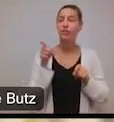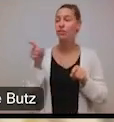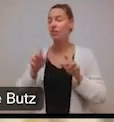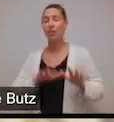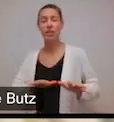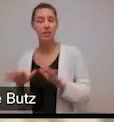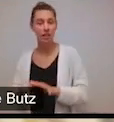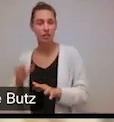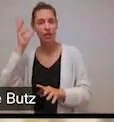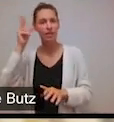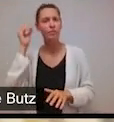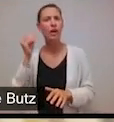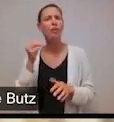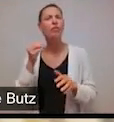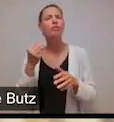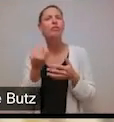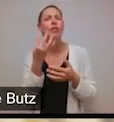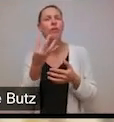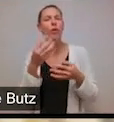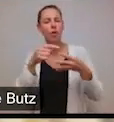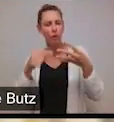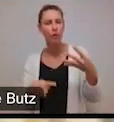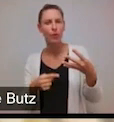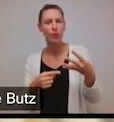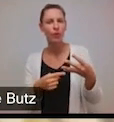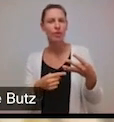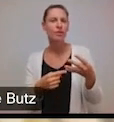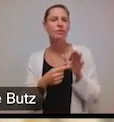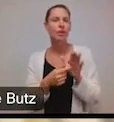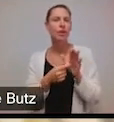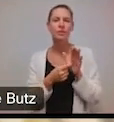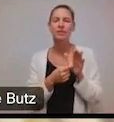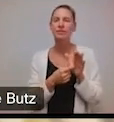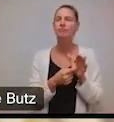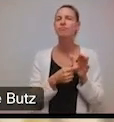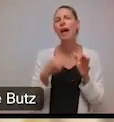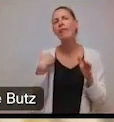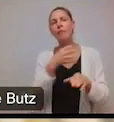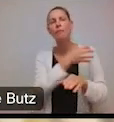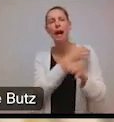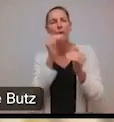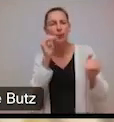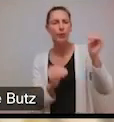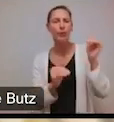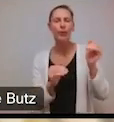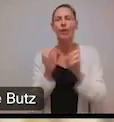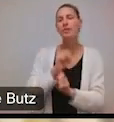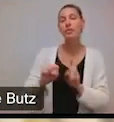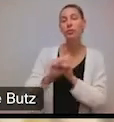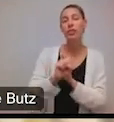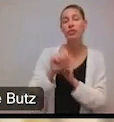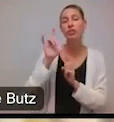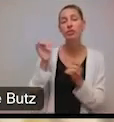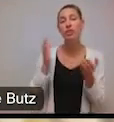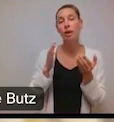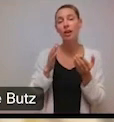4 criteria. Is there a difference in power? What's the situation? What's the purpose for sending the email?